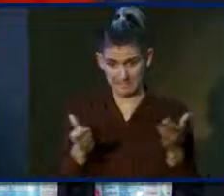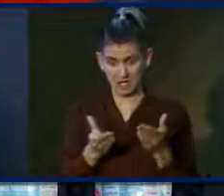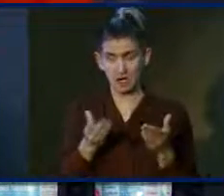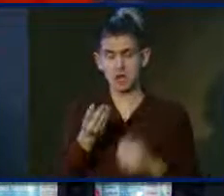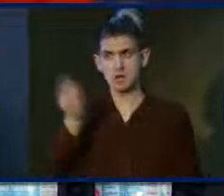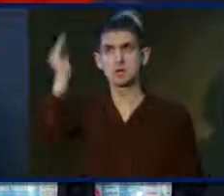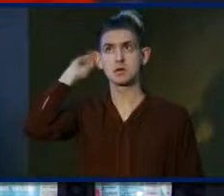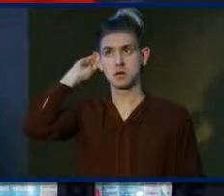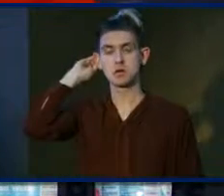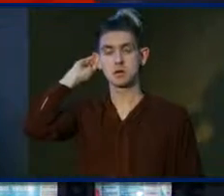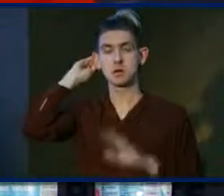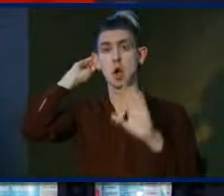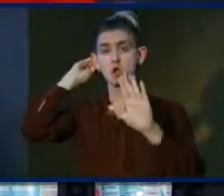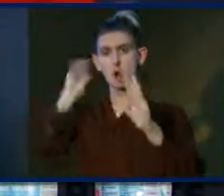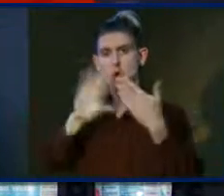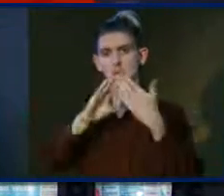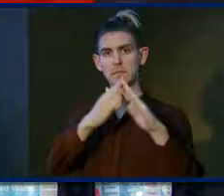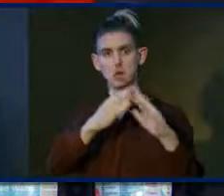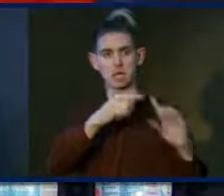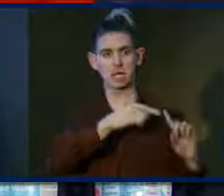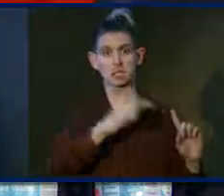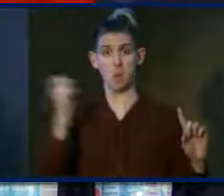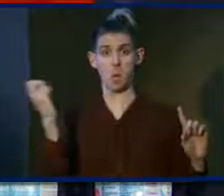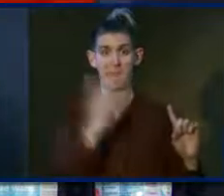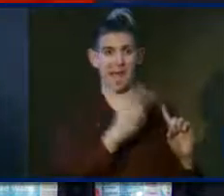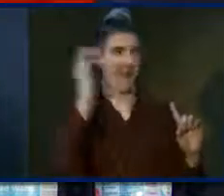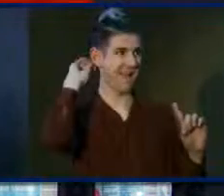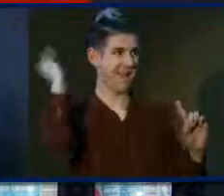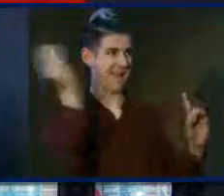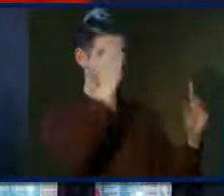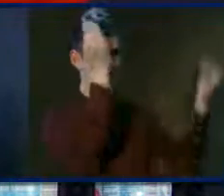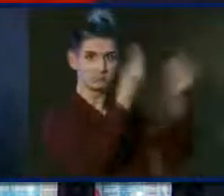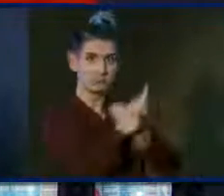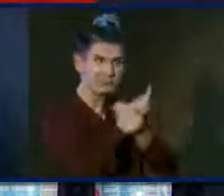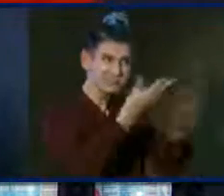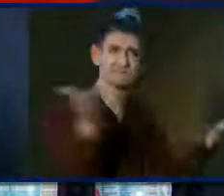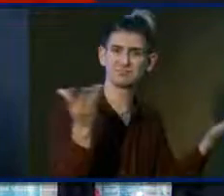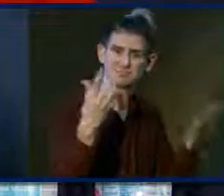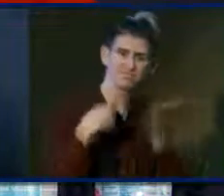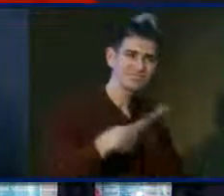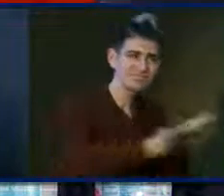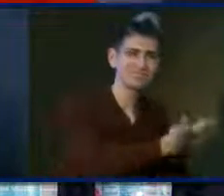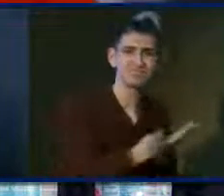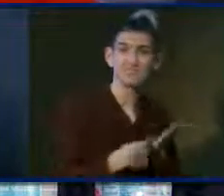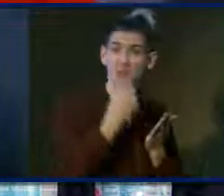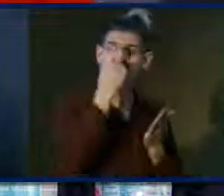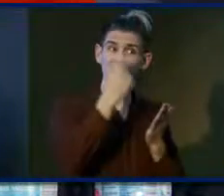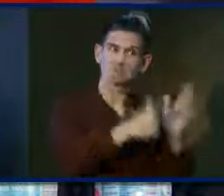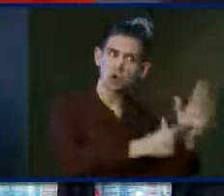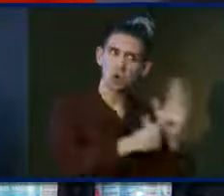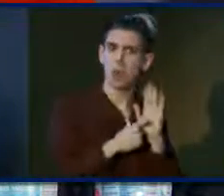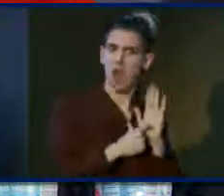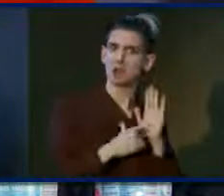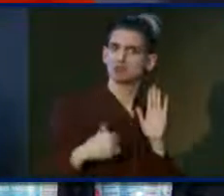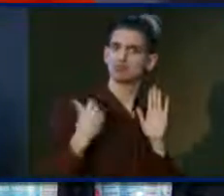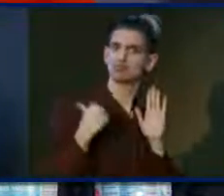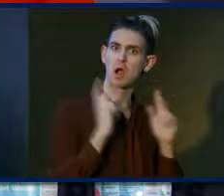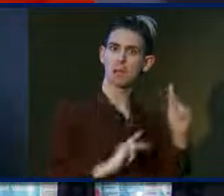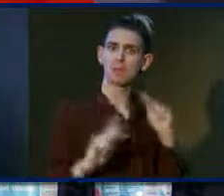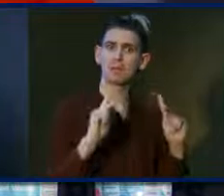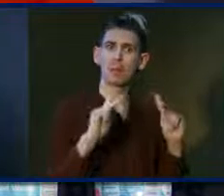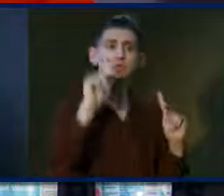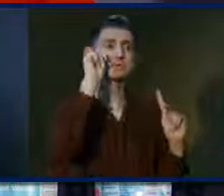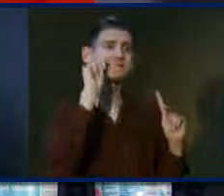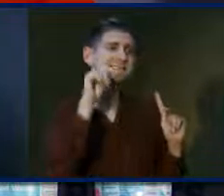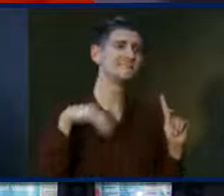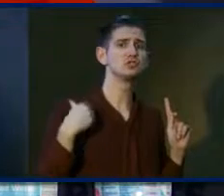word. It's going to take young people, and you cannot leave them out. Mm-hmm. You cannot leave young people